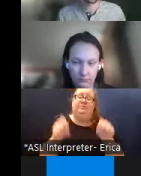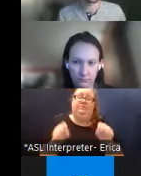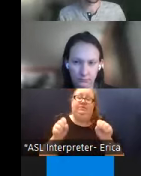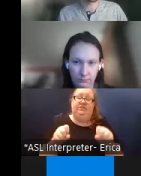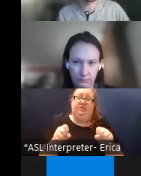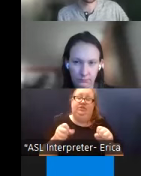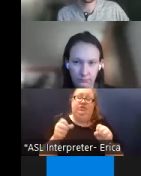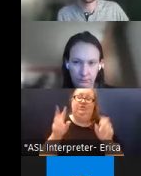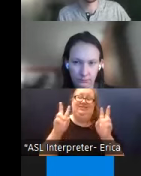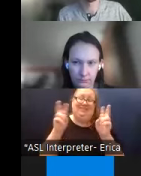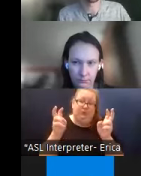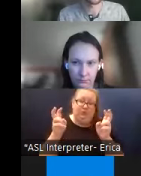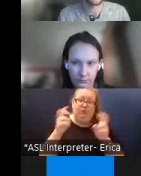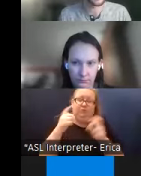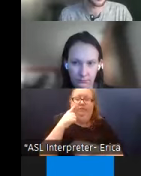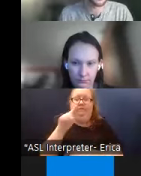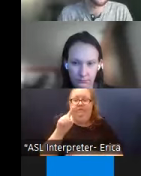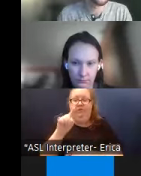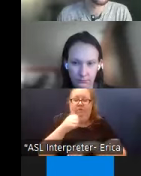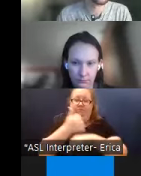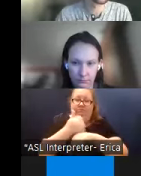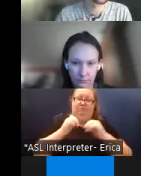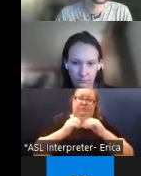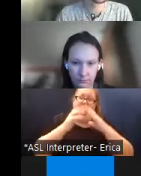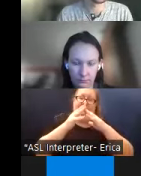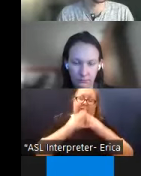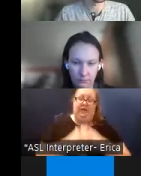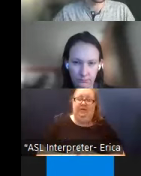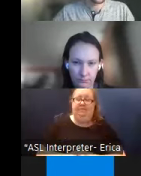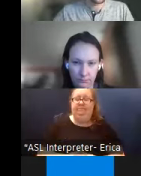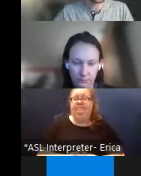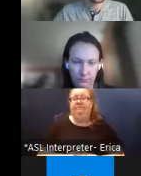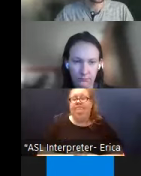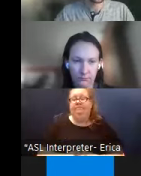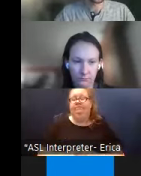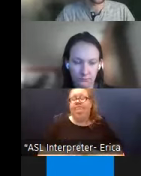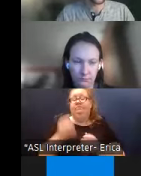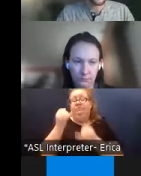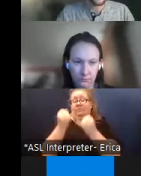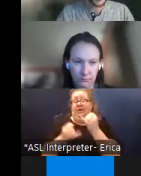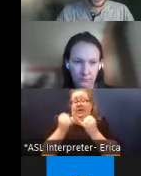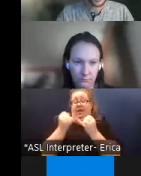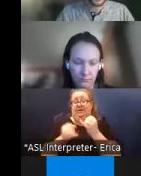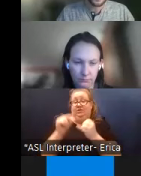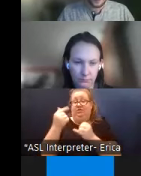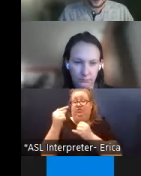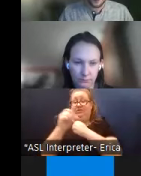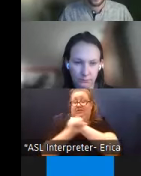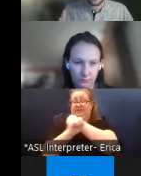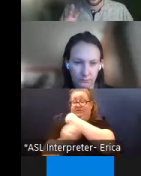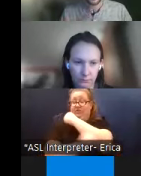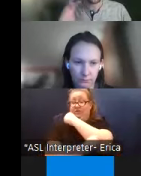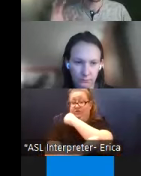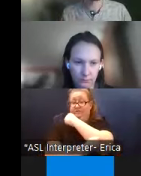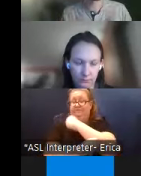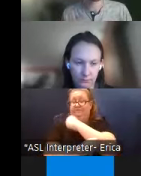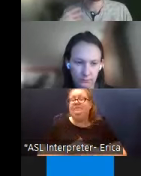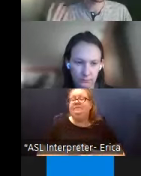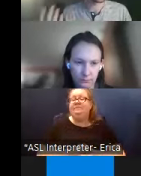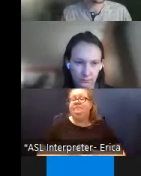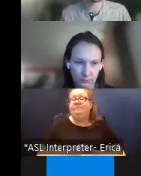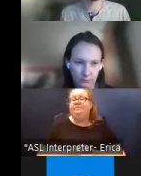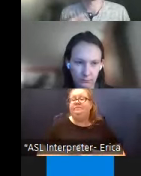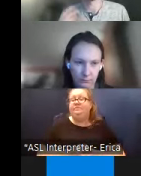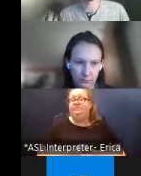issues for implementation. And then lastly, on green infrastructure, we're looking